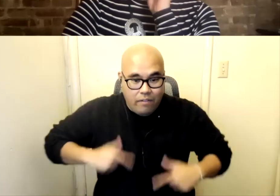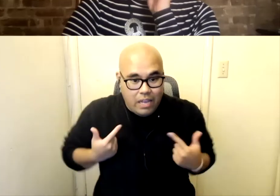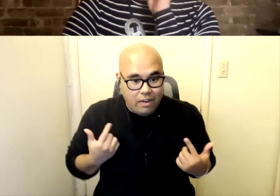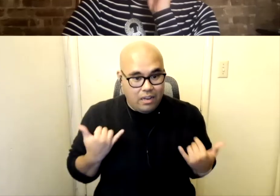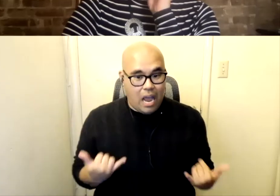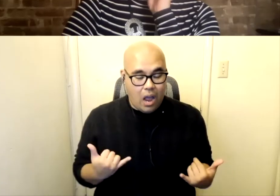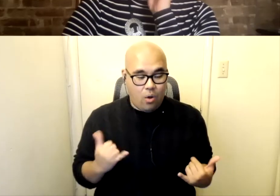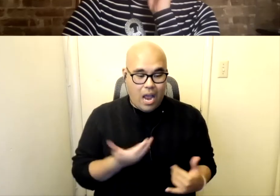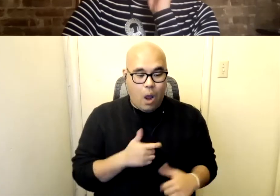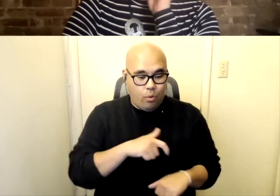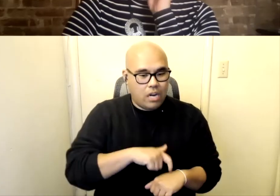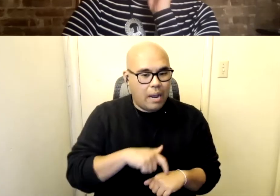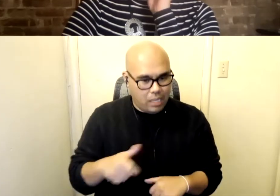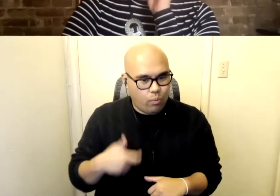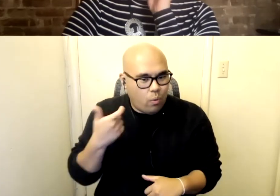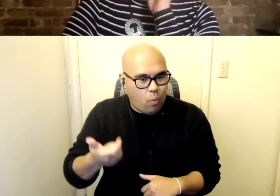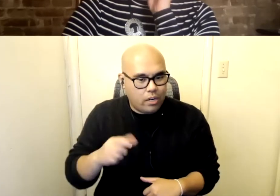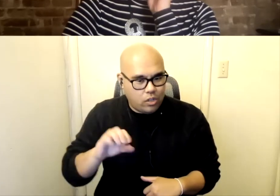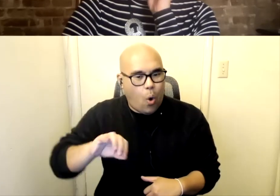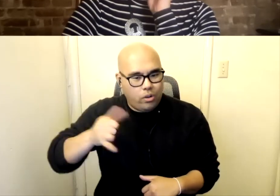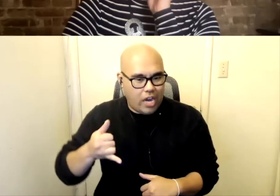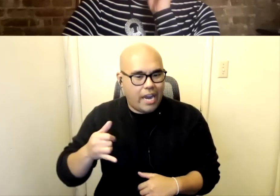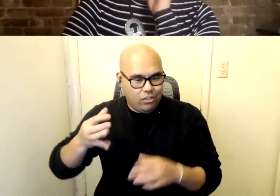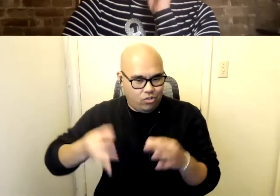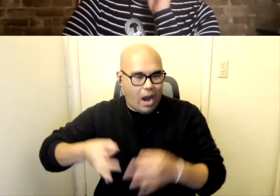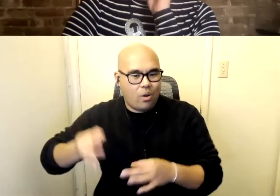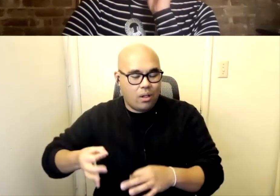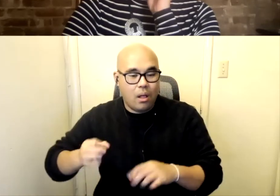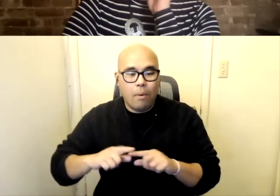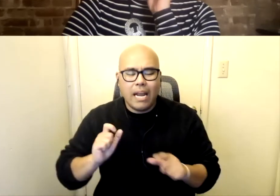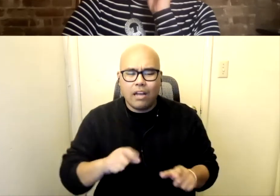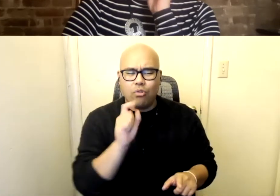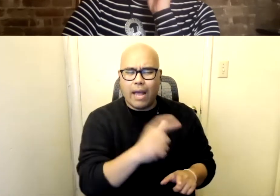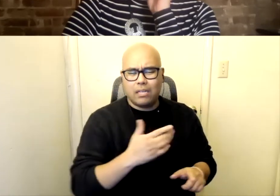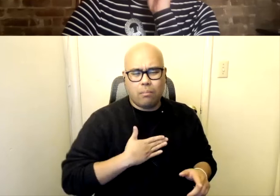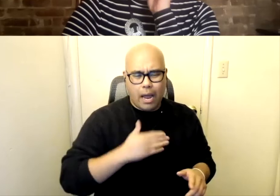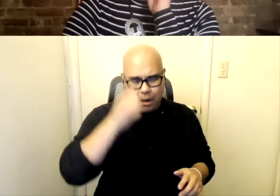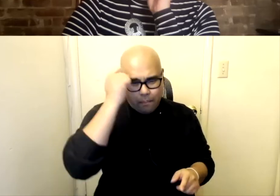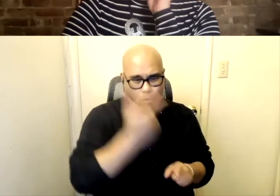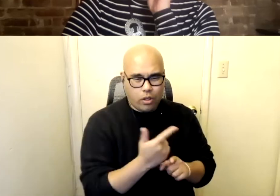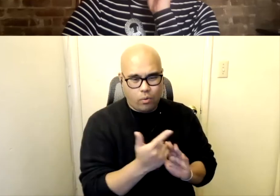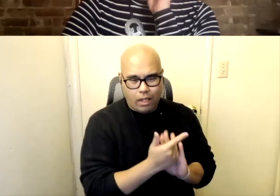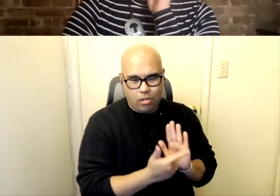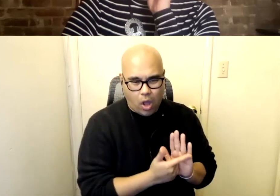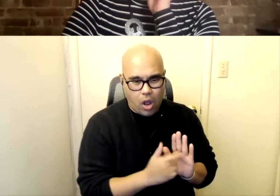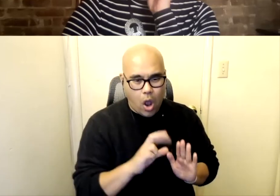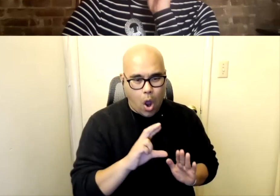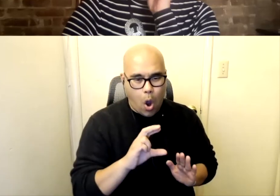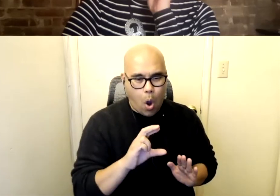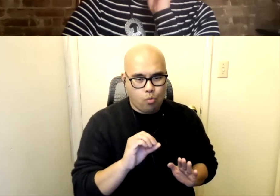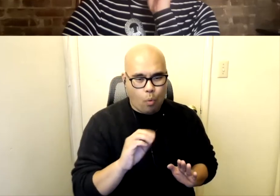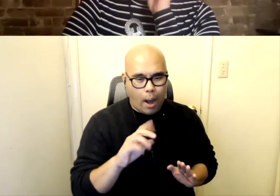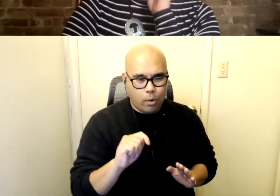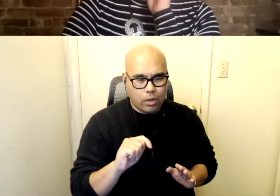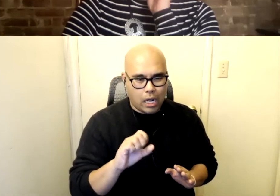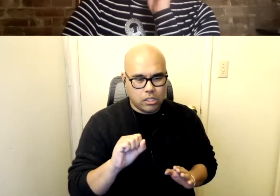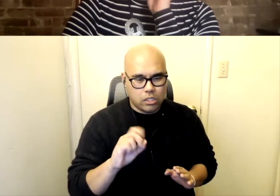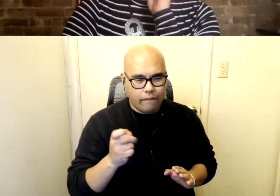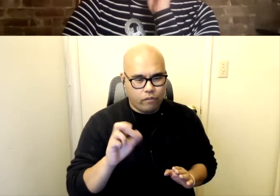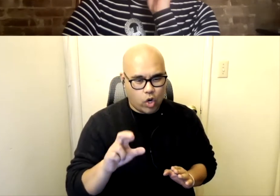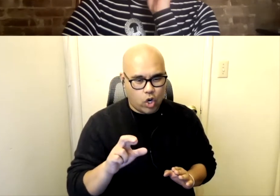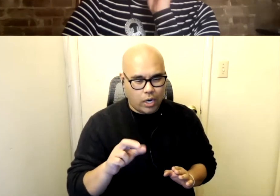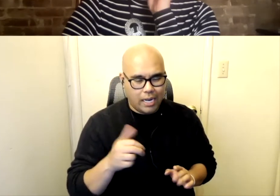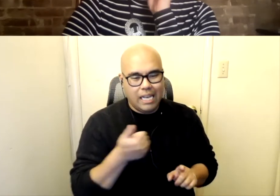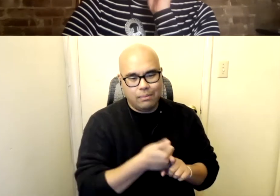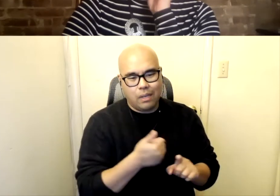time. But I had to ask my brother-in-law, Robert Stoffer, who's a litigator,